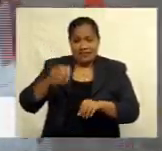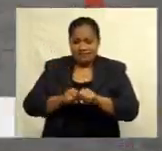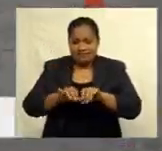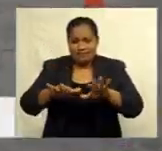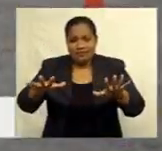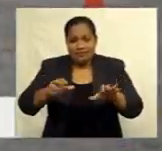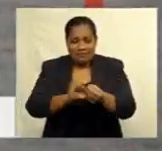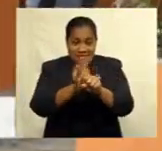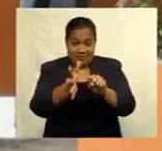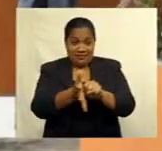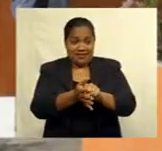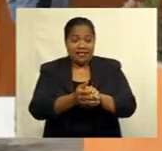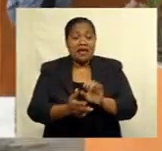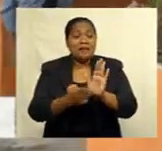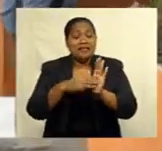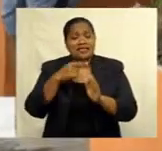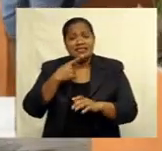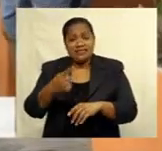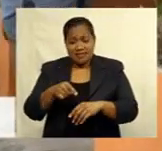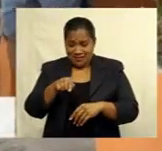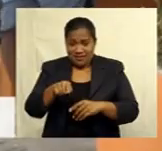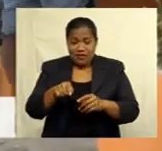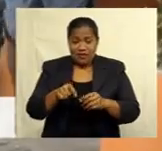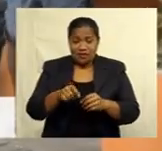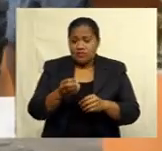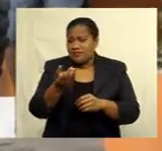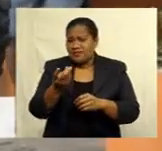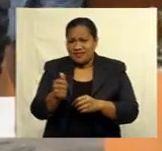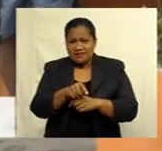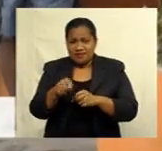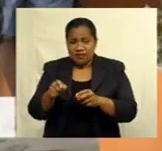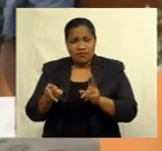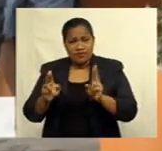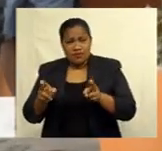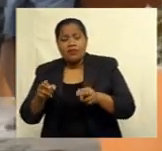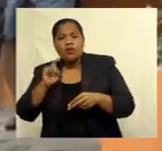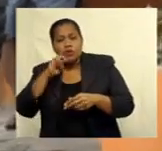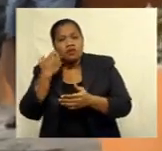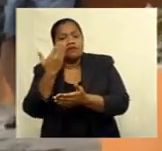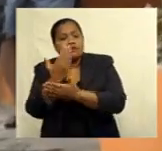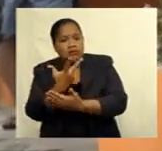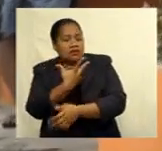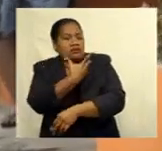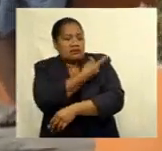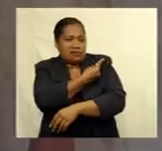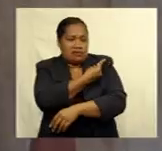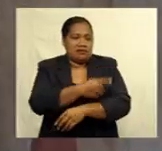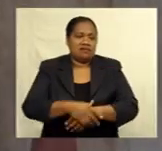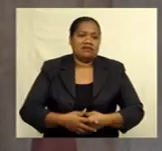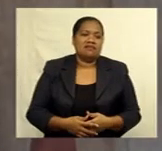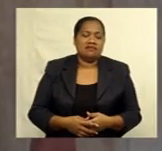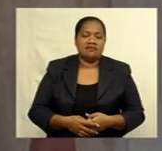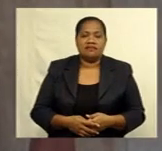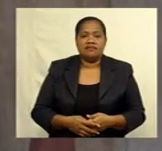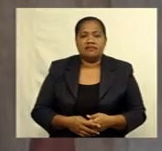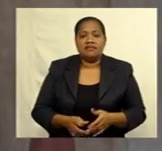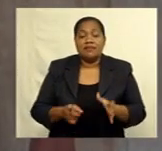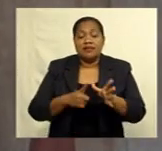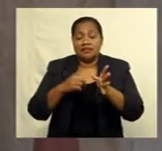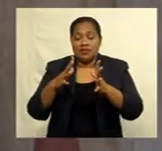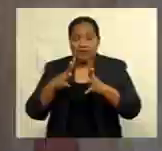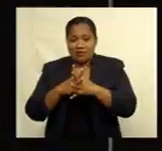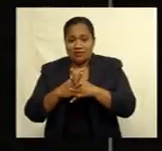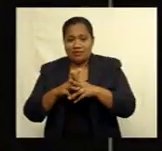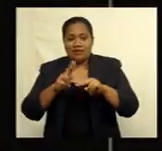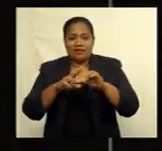virus. Martin says the transition to some normality will be dependent on the vaccination rate. Apenisong Grandovo,